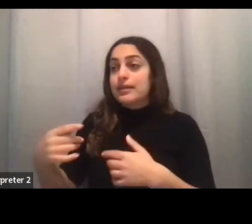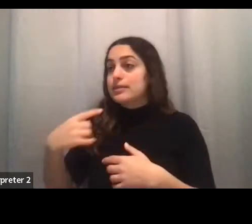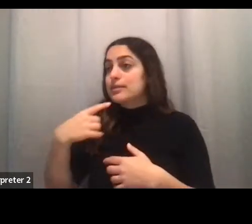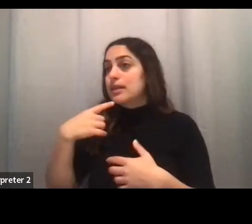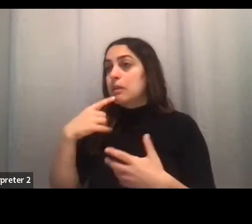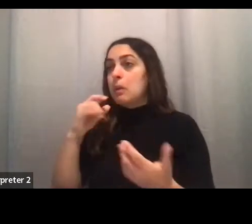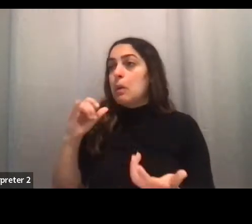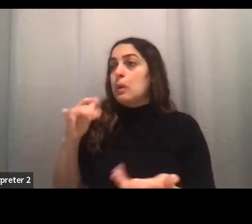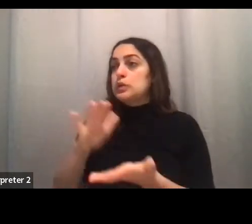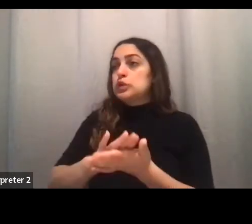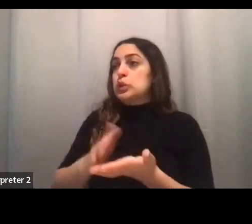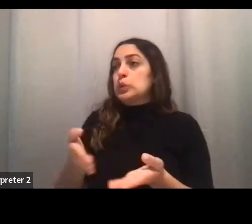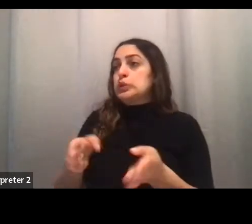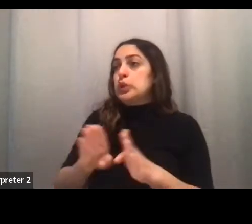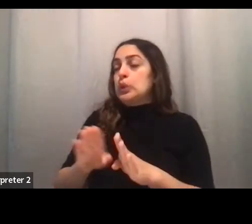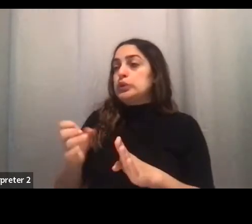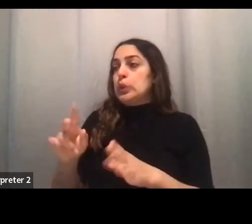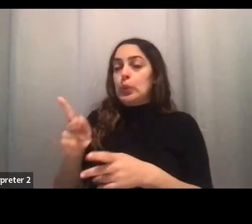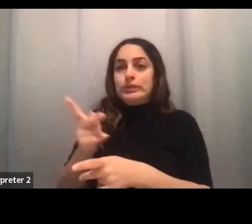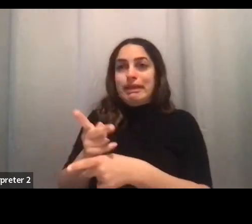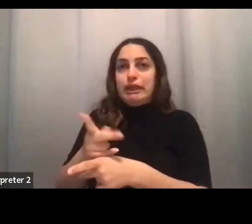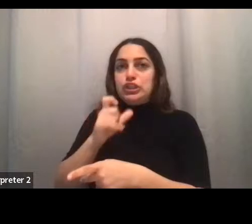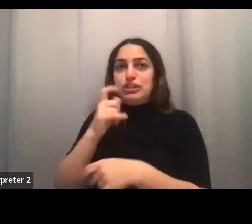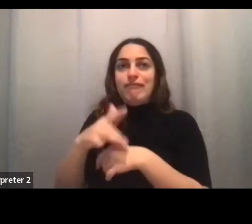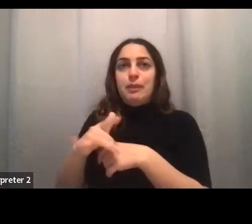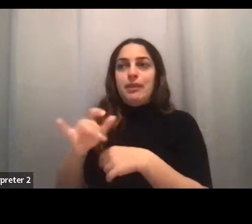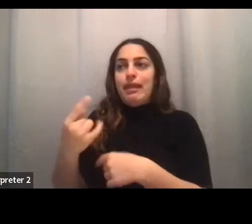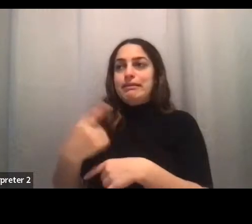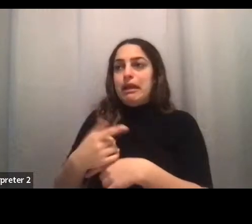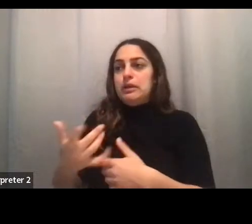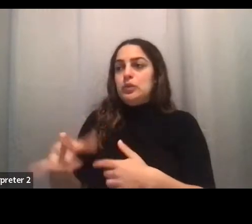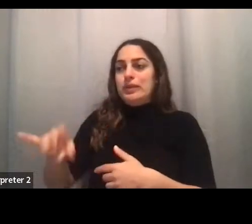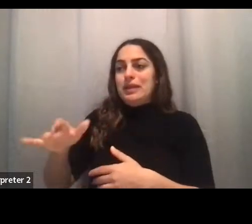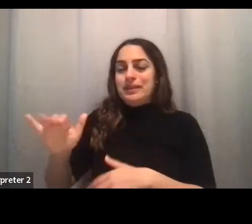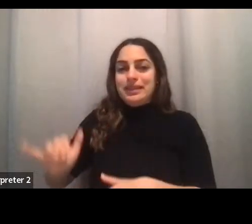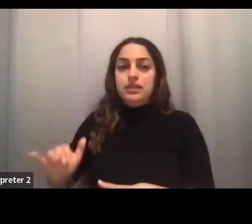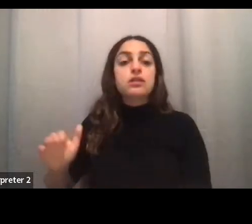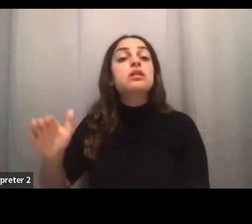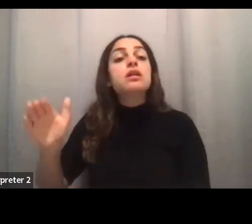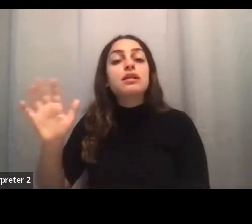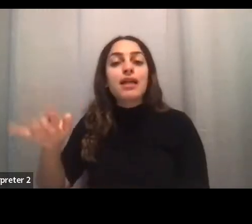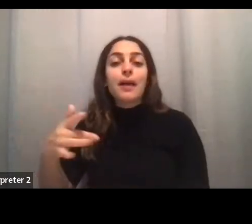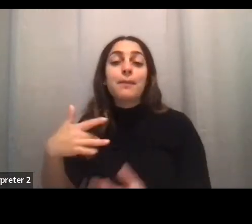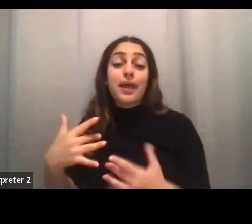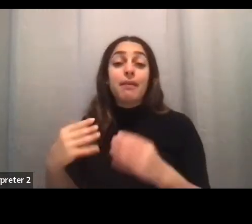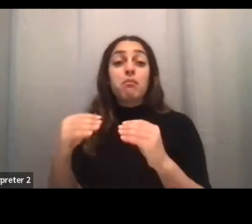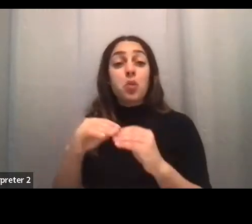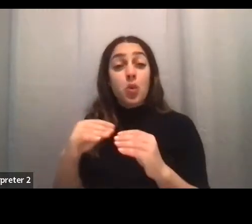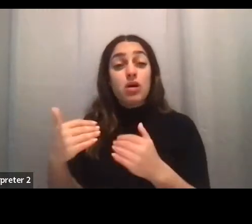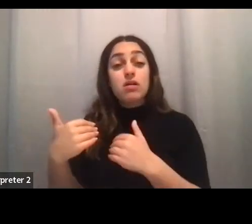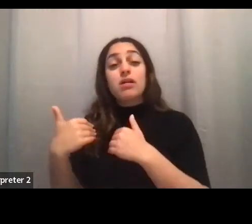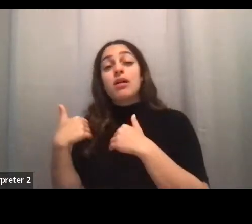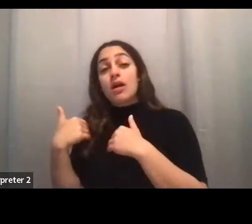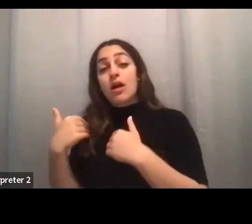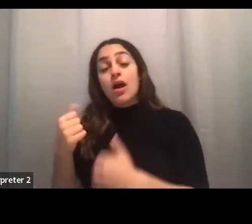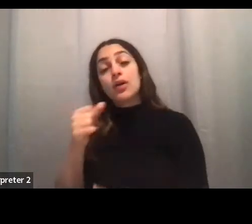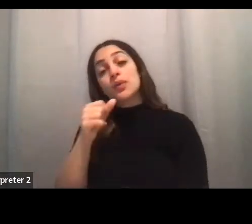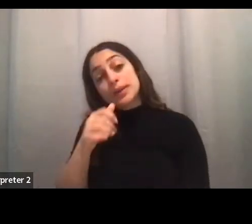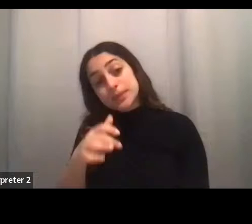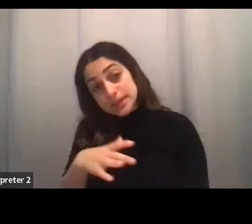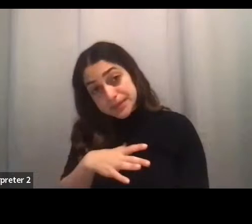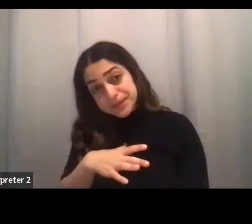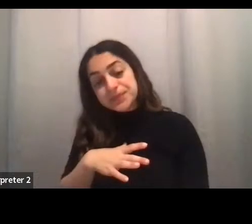daycare is not available that day these are burdens that fall on women more heavily throughout the work market